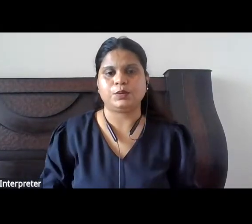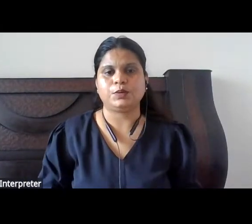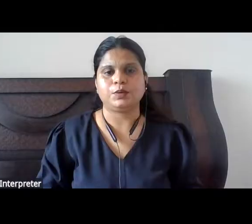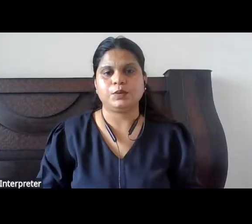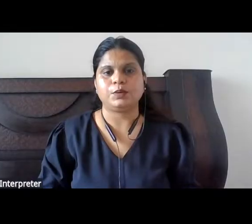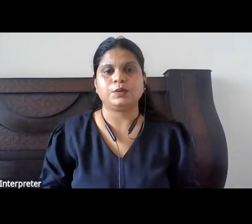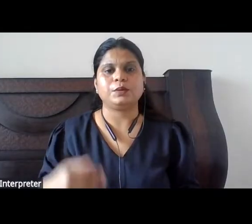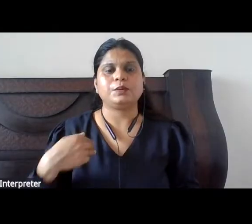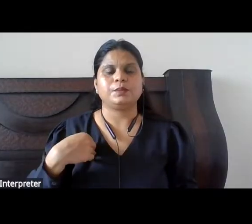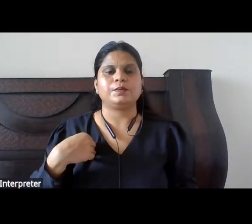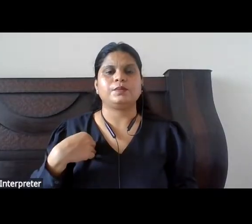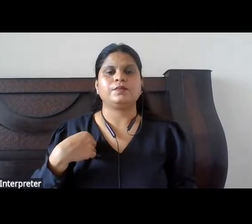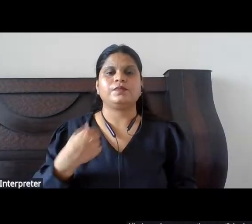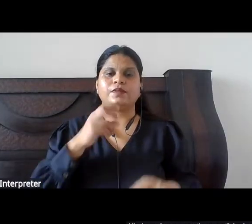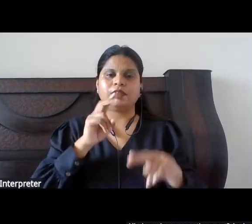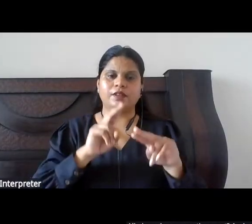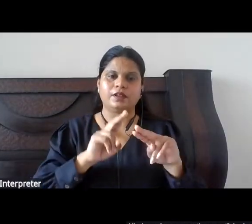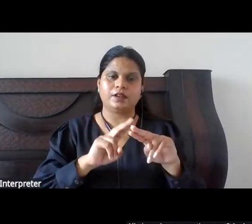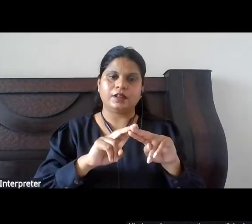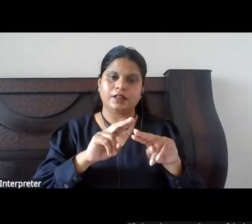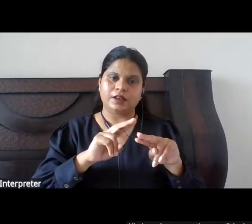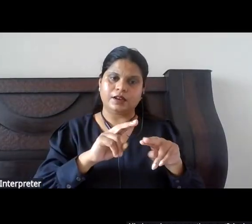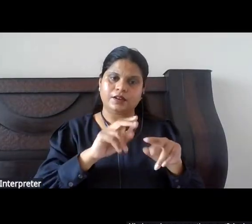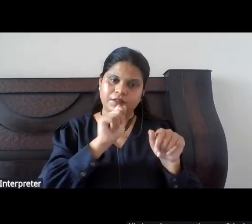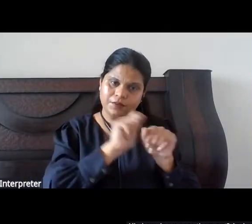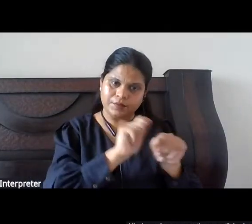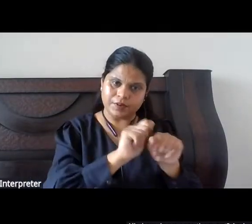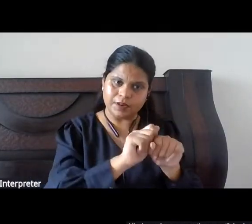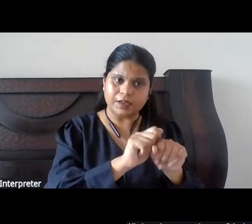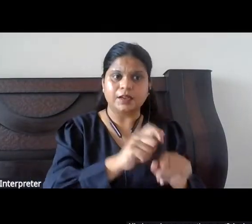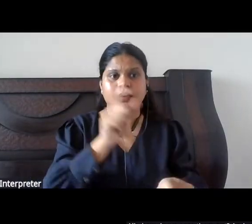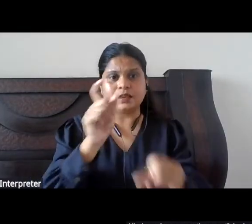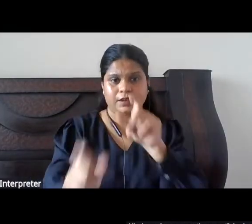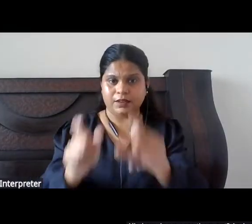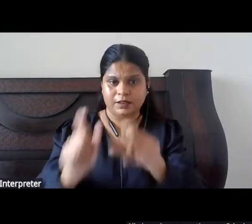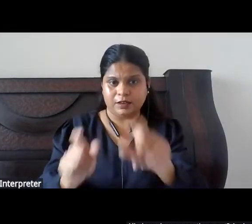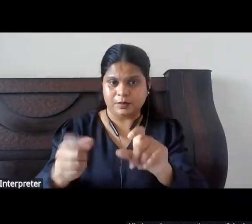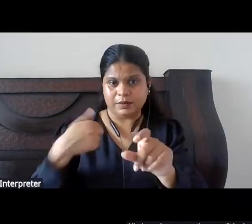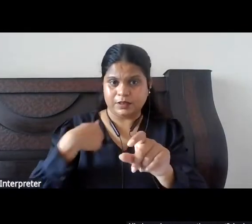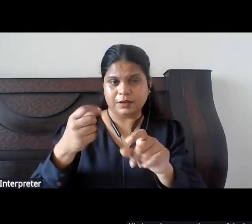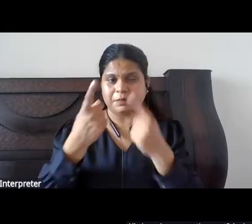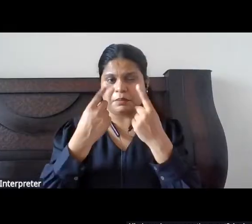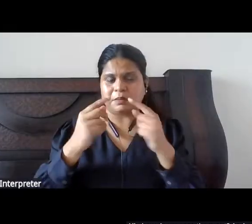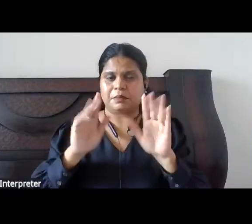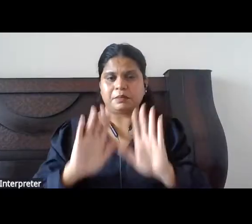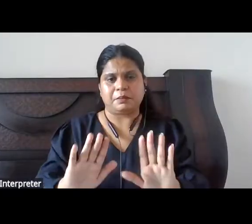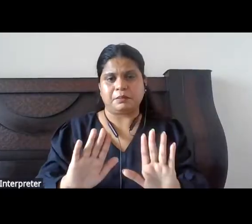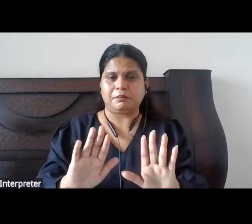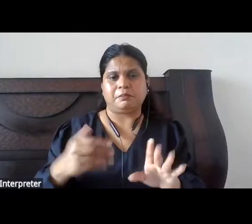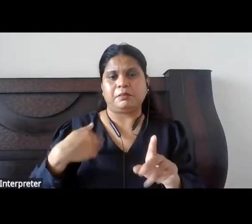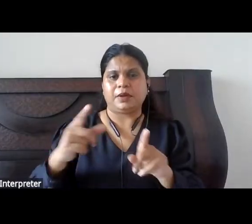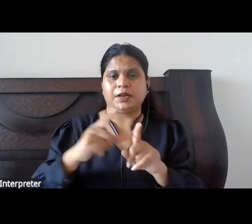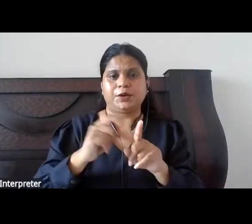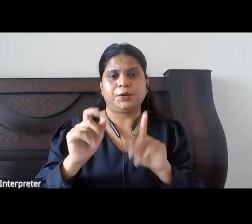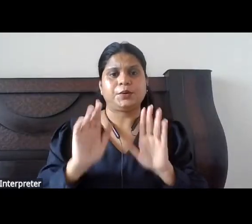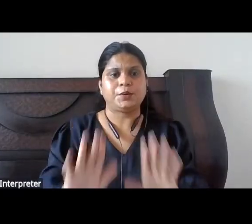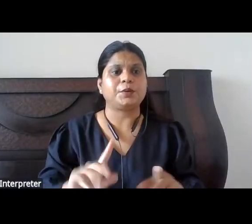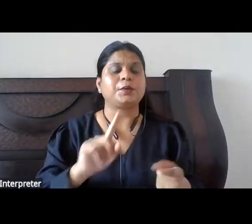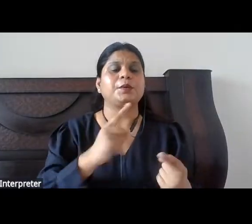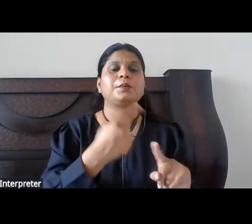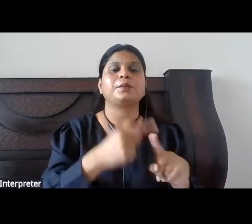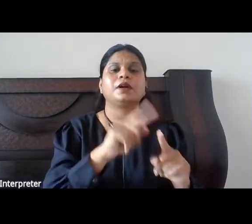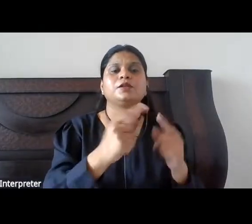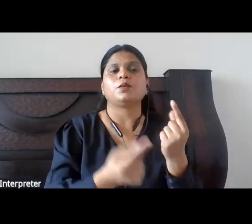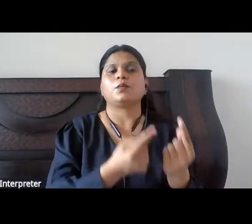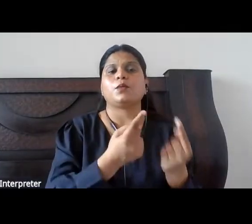concern when I have been working with the enumerators in different surveys. And the political will. Why I'm